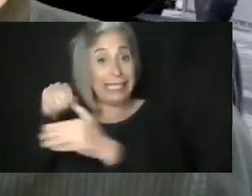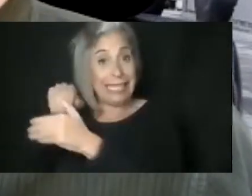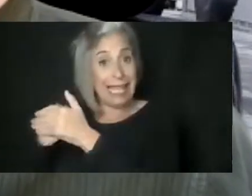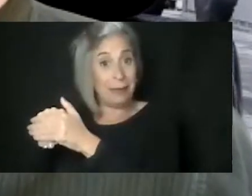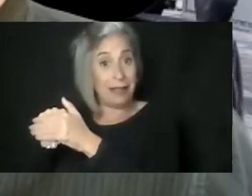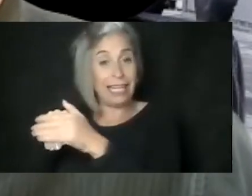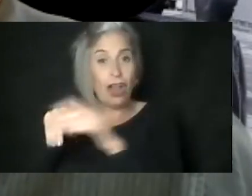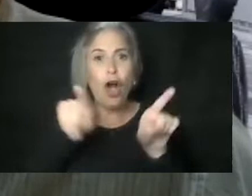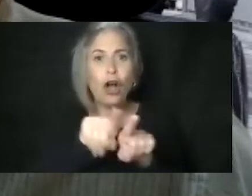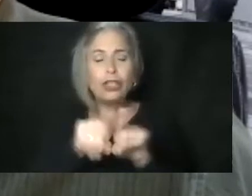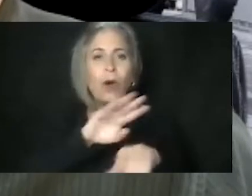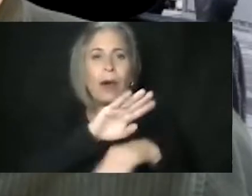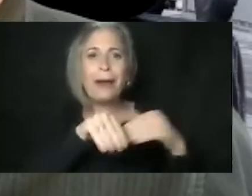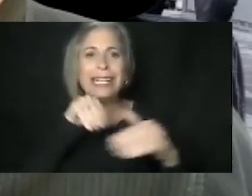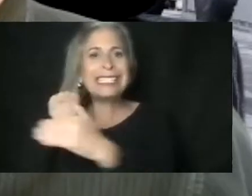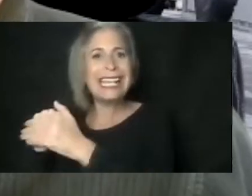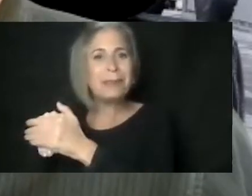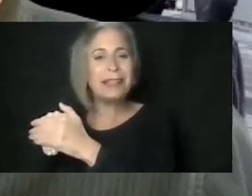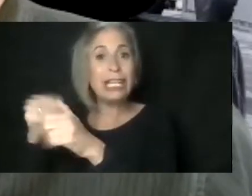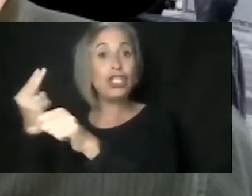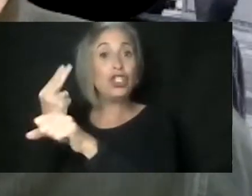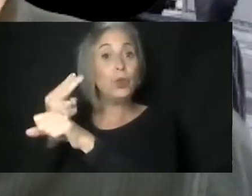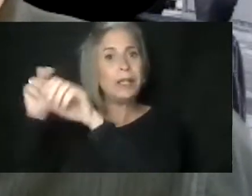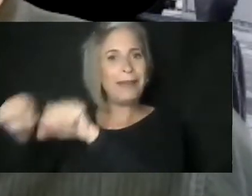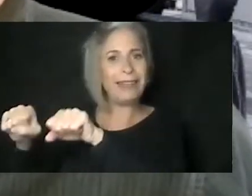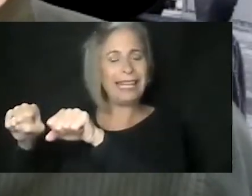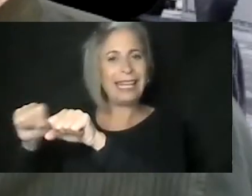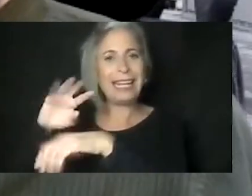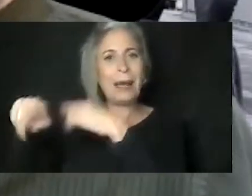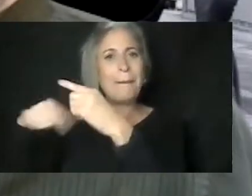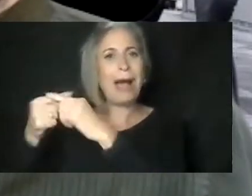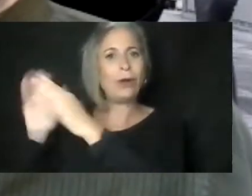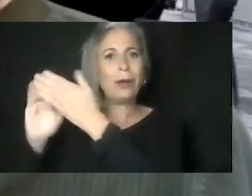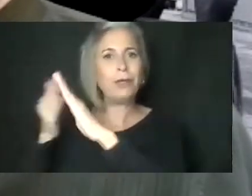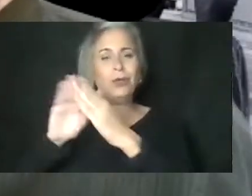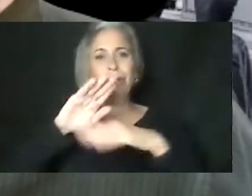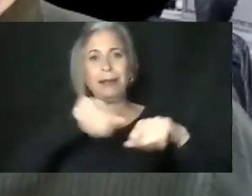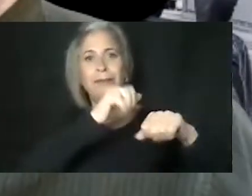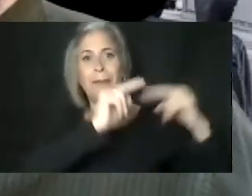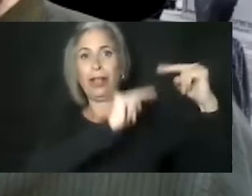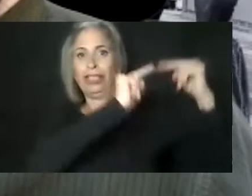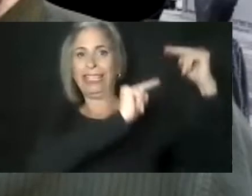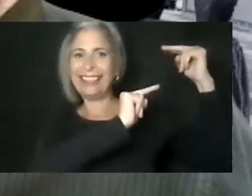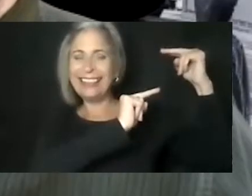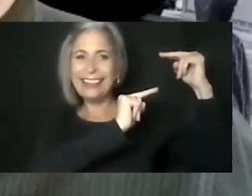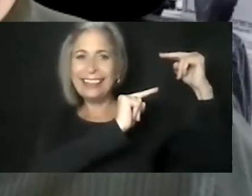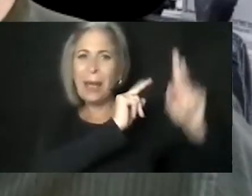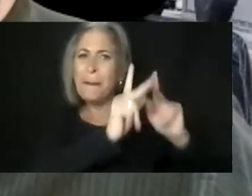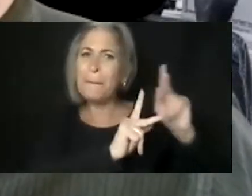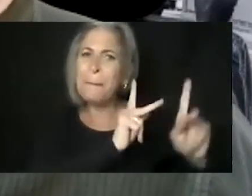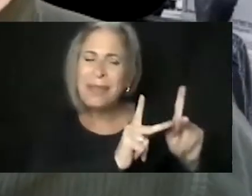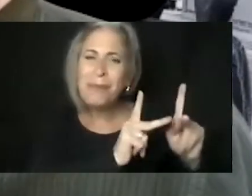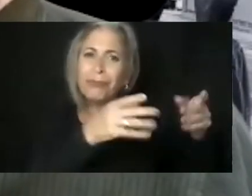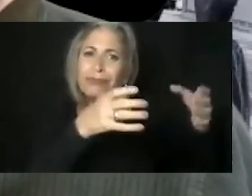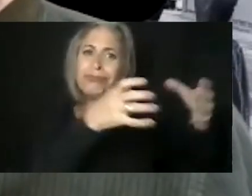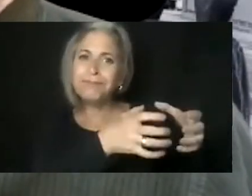accessibility, but about accessibility, about usability, and about community building, and building communities of people,